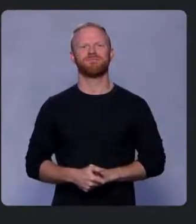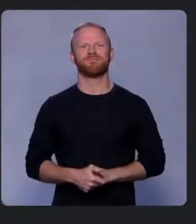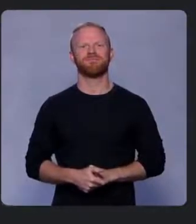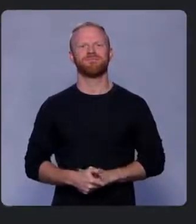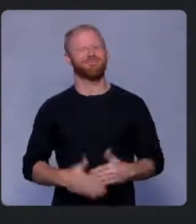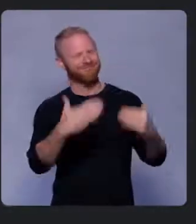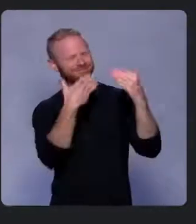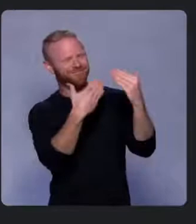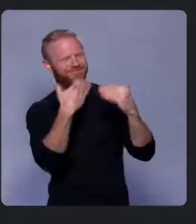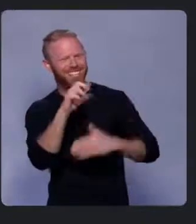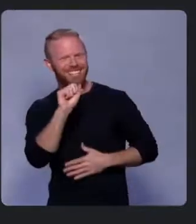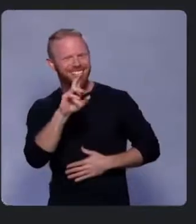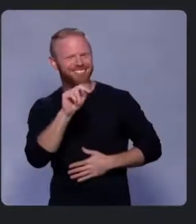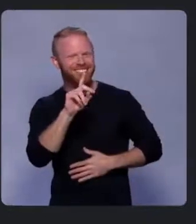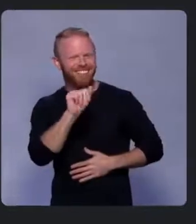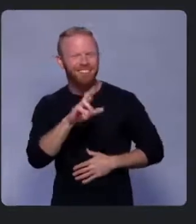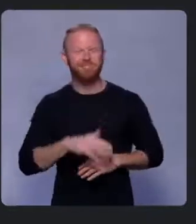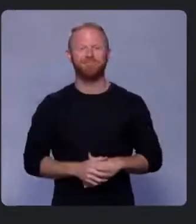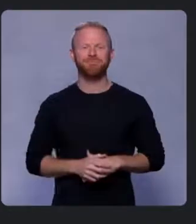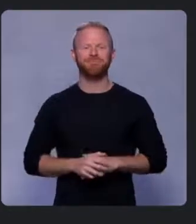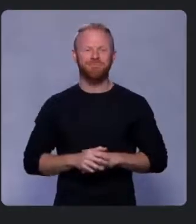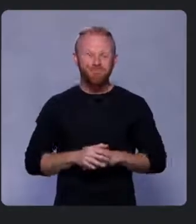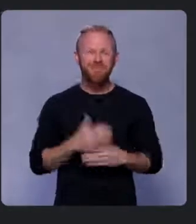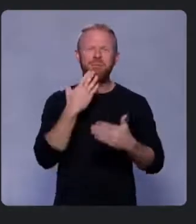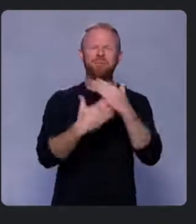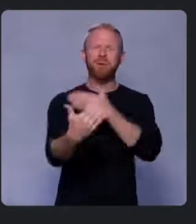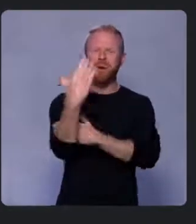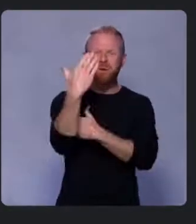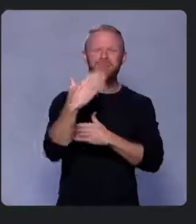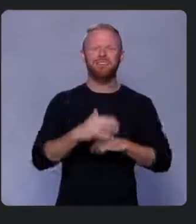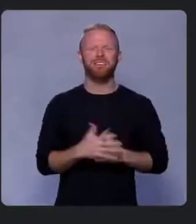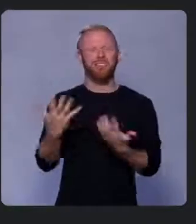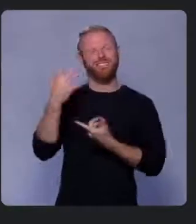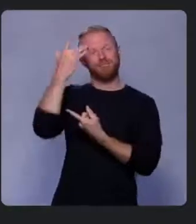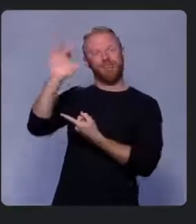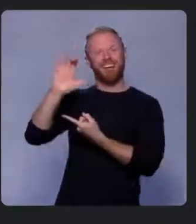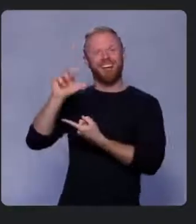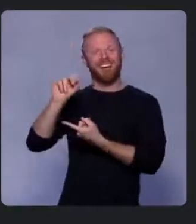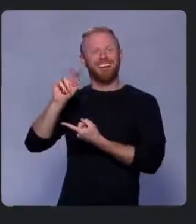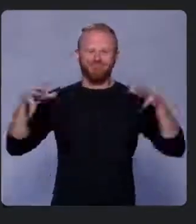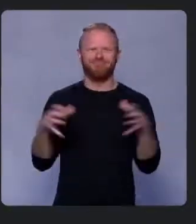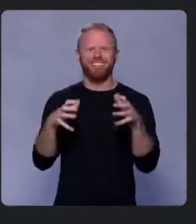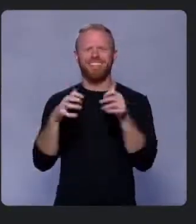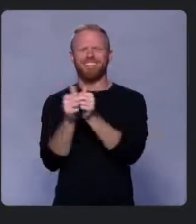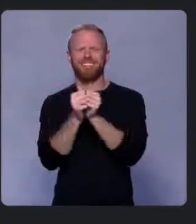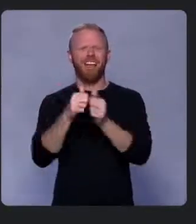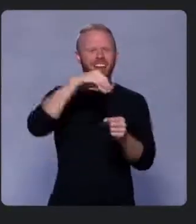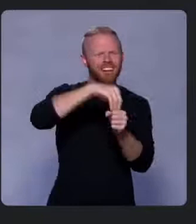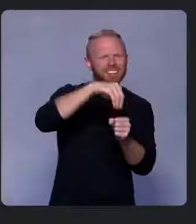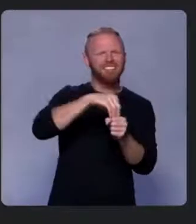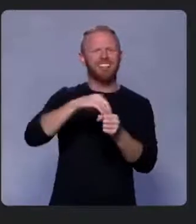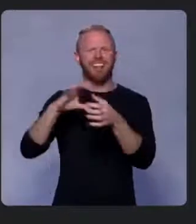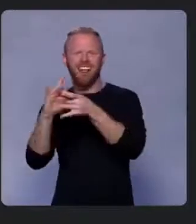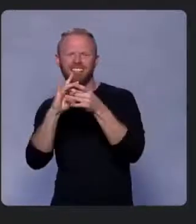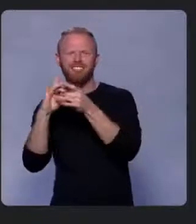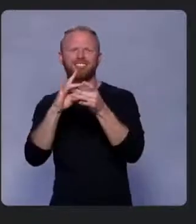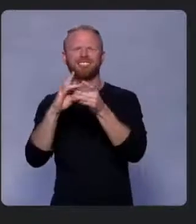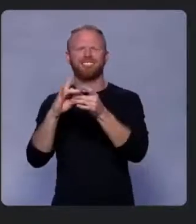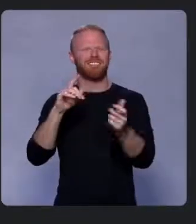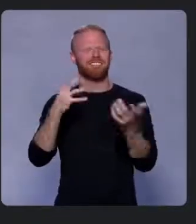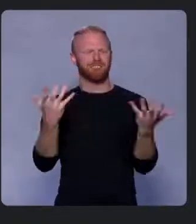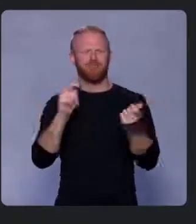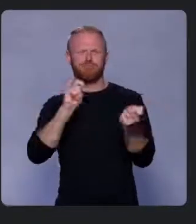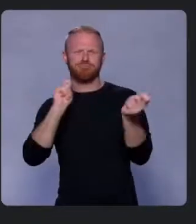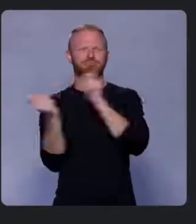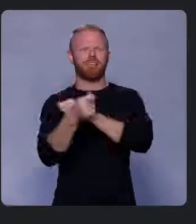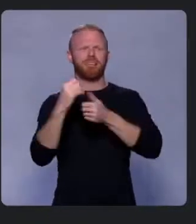Thanks, Sundar. And good morning, everybody. With Smart Canvas, we're bringing together the transform collaboration into a richer,